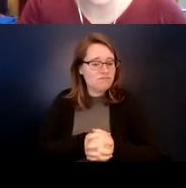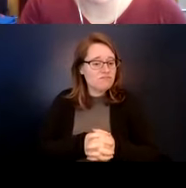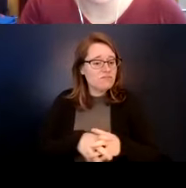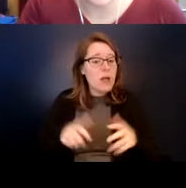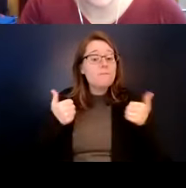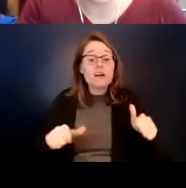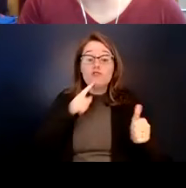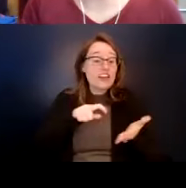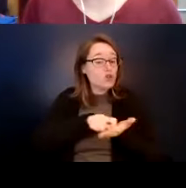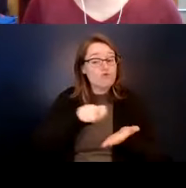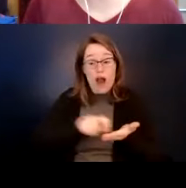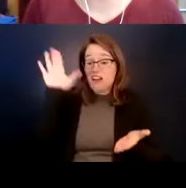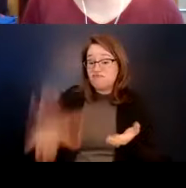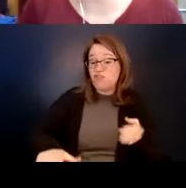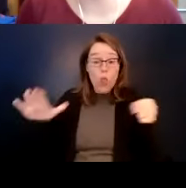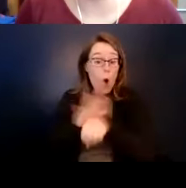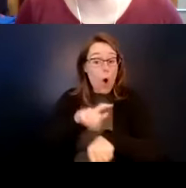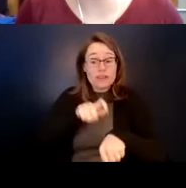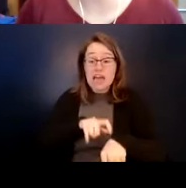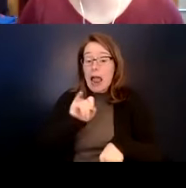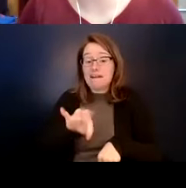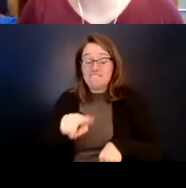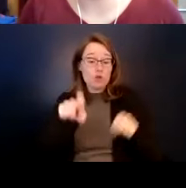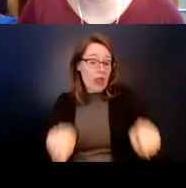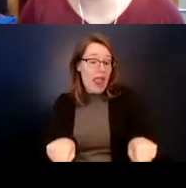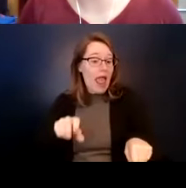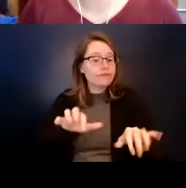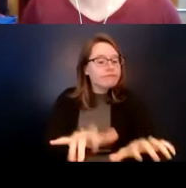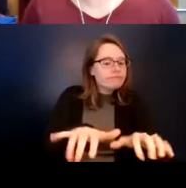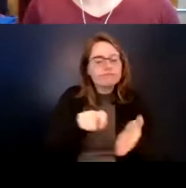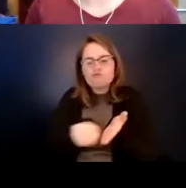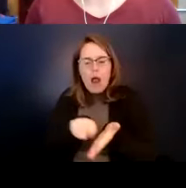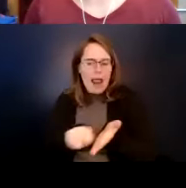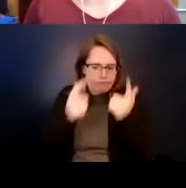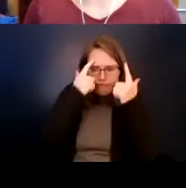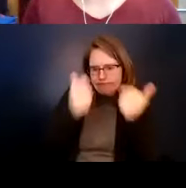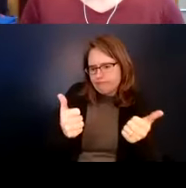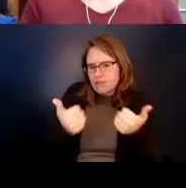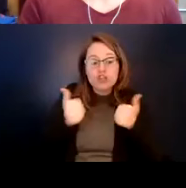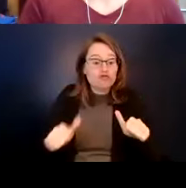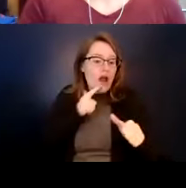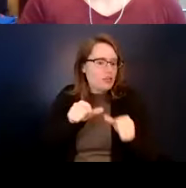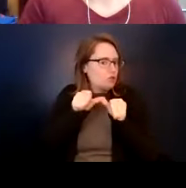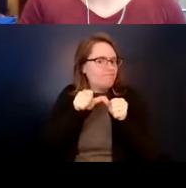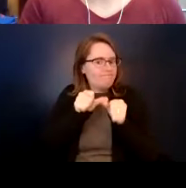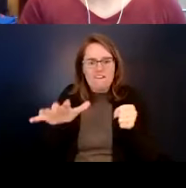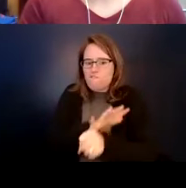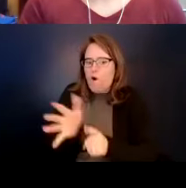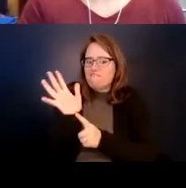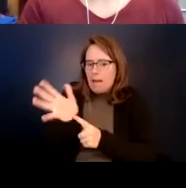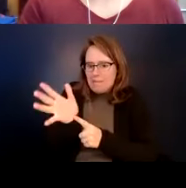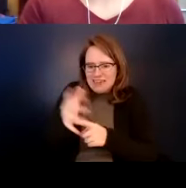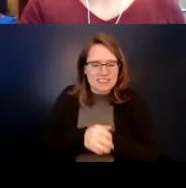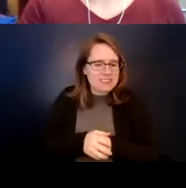the whole time if you can, or your fingers moving on your keyboard, or however you write. Just try to keep doing it. Just get it all